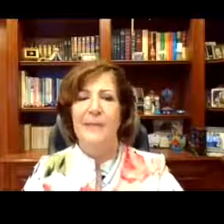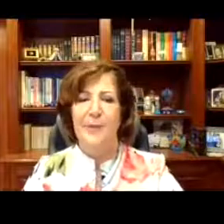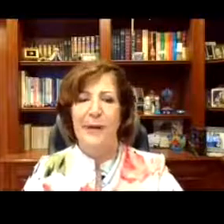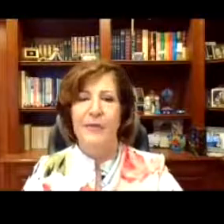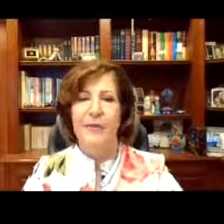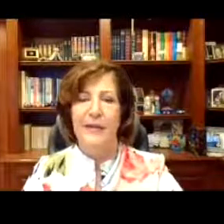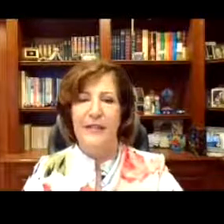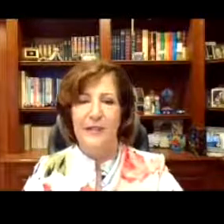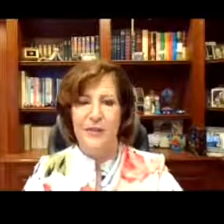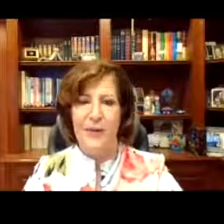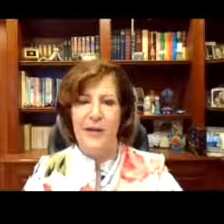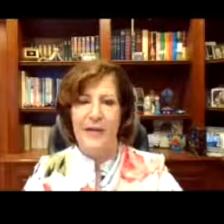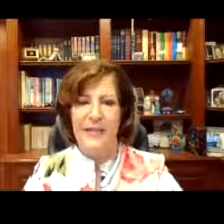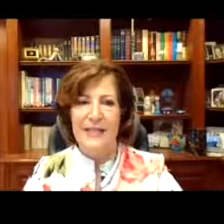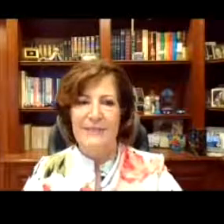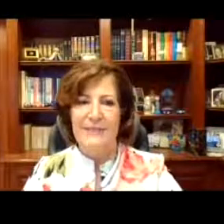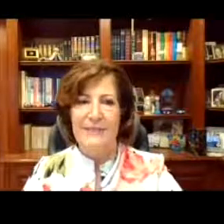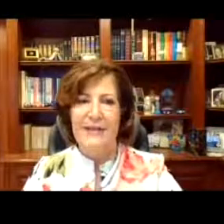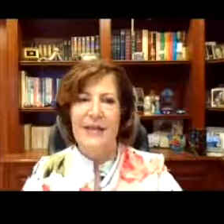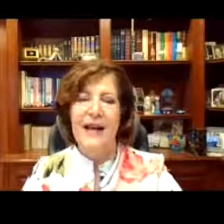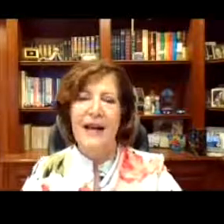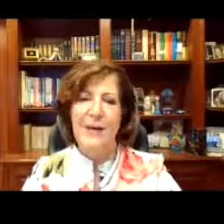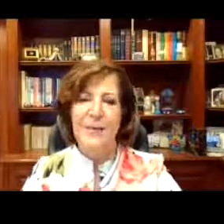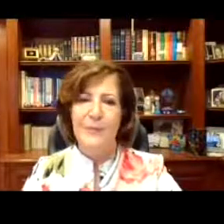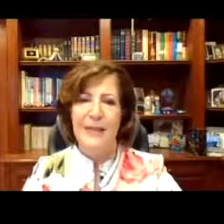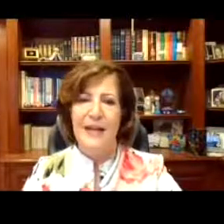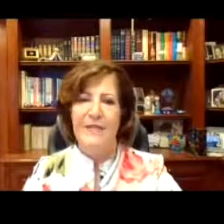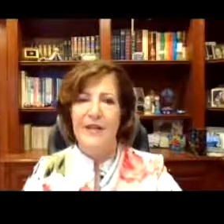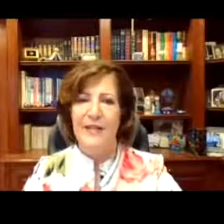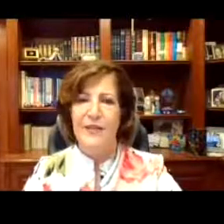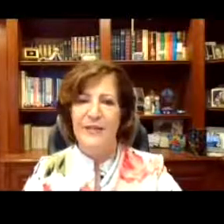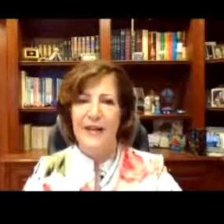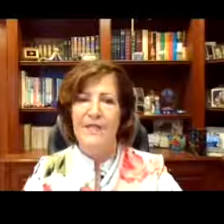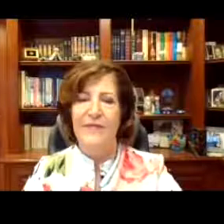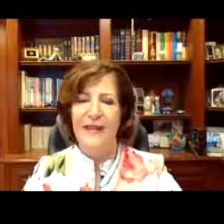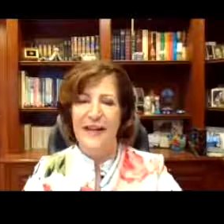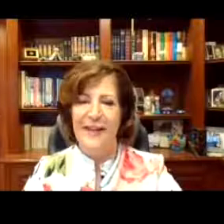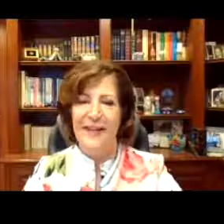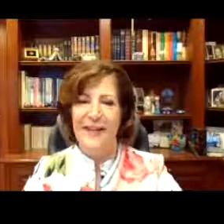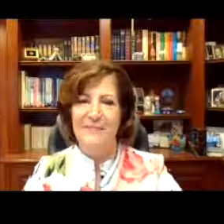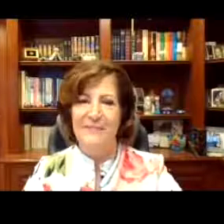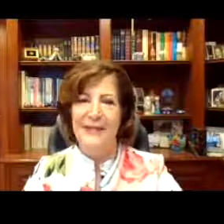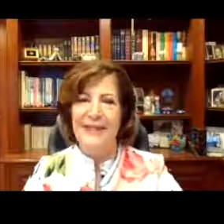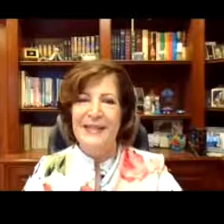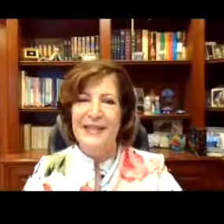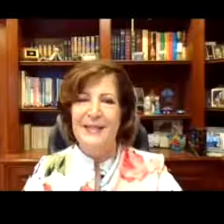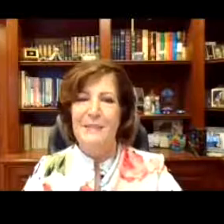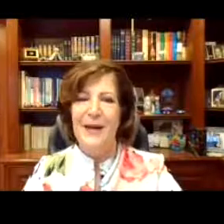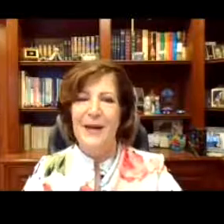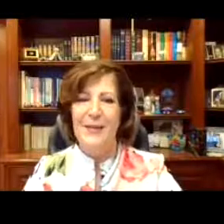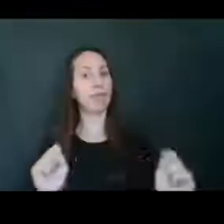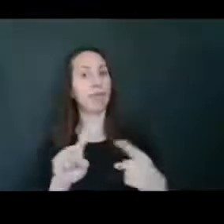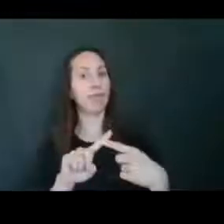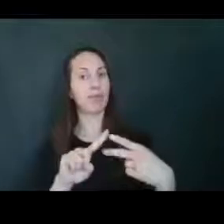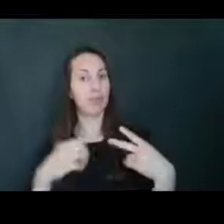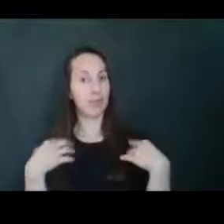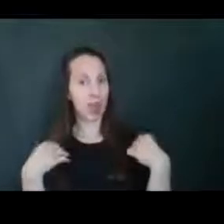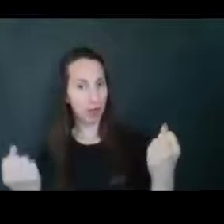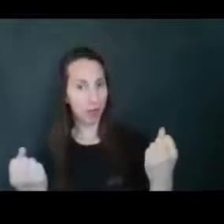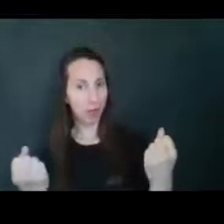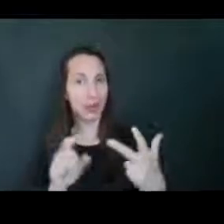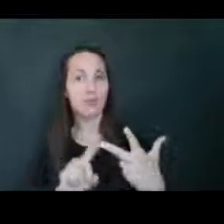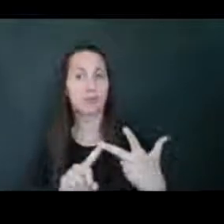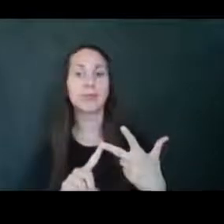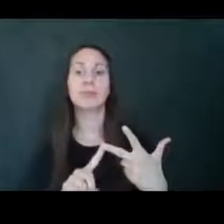making it a priority to join us. I hope today finds you safe and healthy. It is my great pleasure